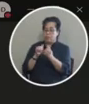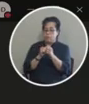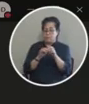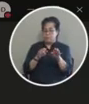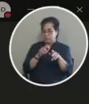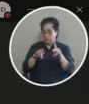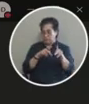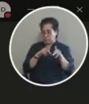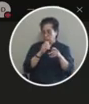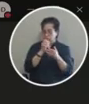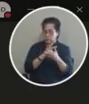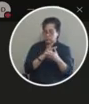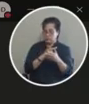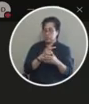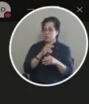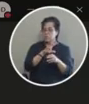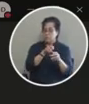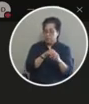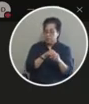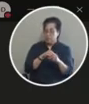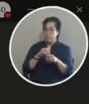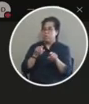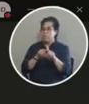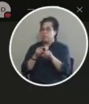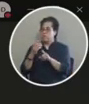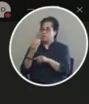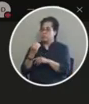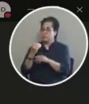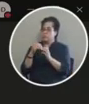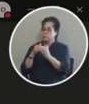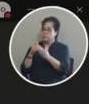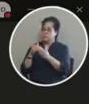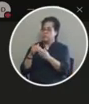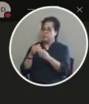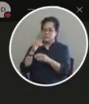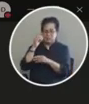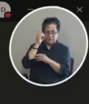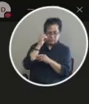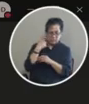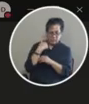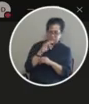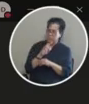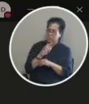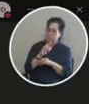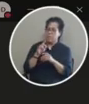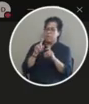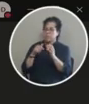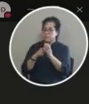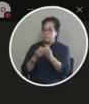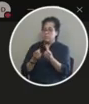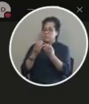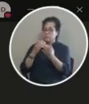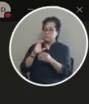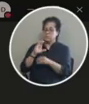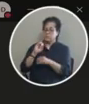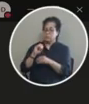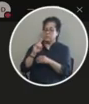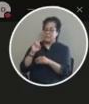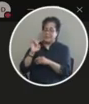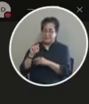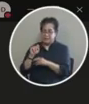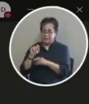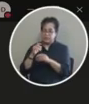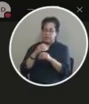or approval. In comparison, Houston owes $14 million and Dallas $7 million. This astronomical amount of CO debt, along with the